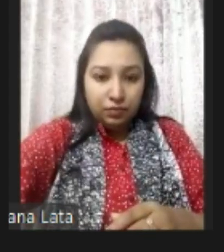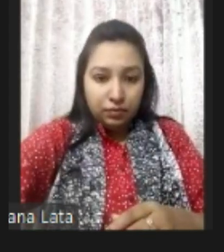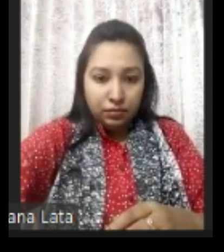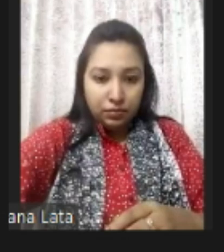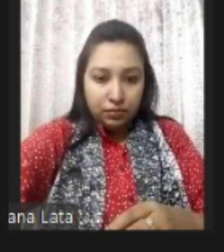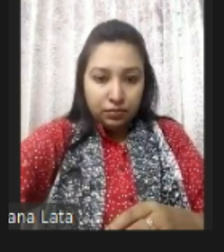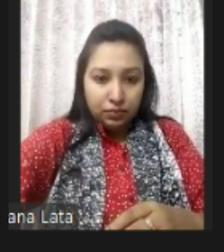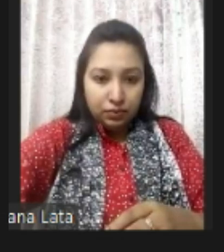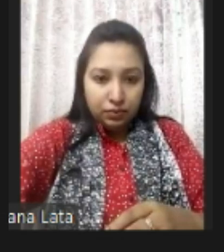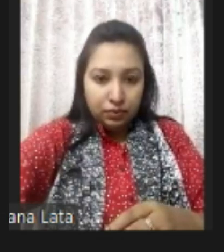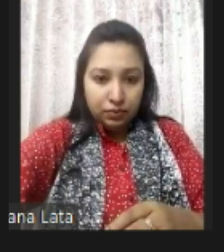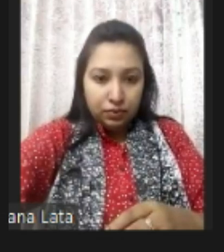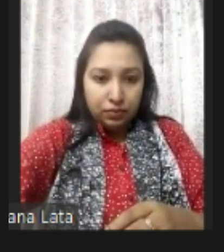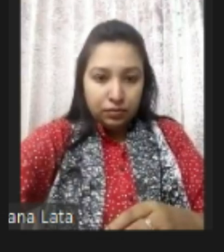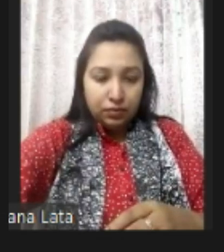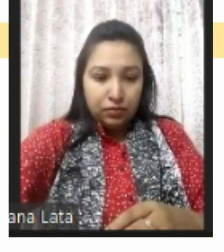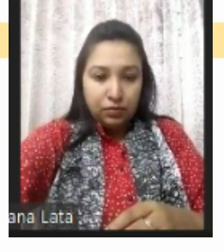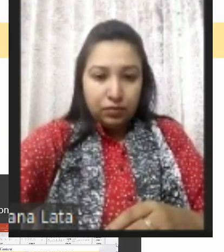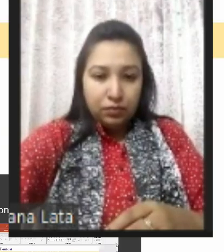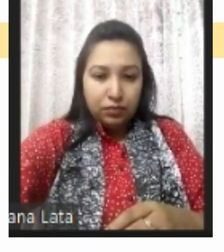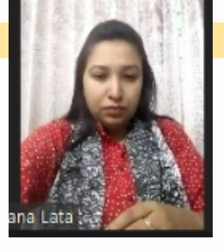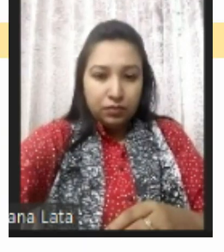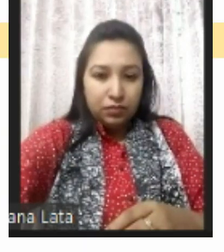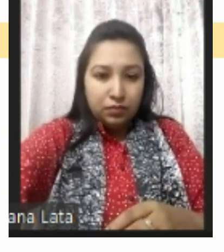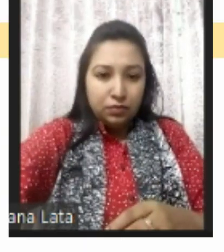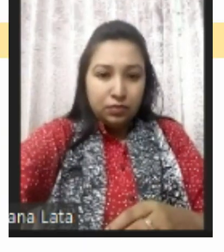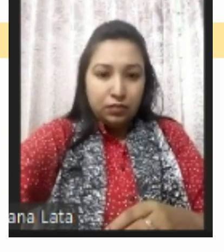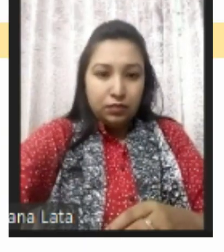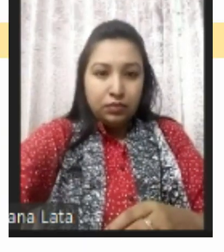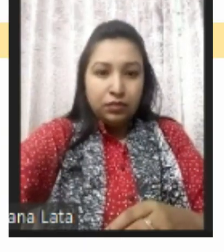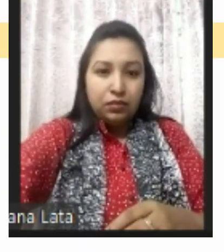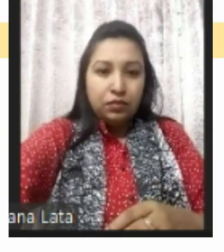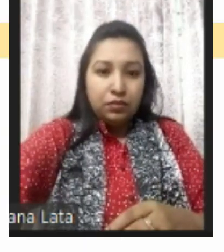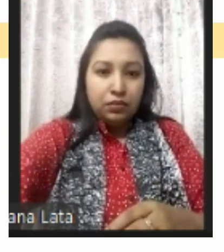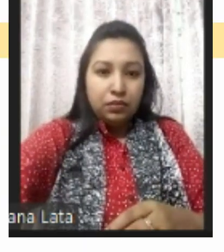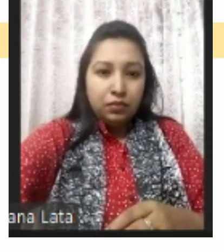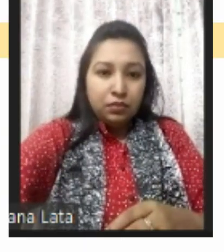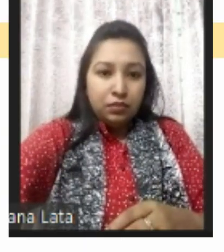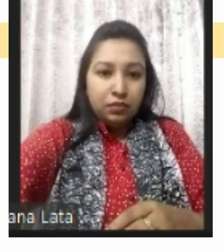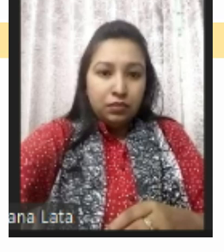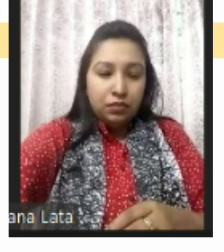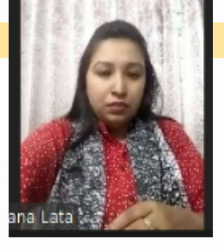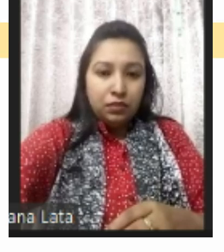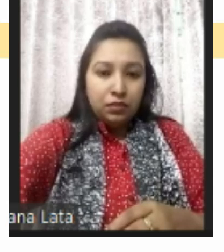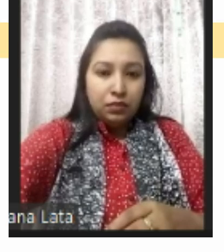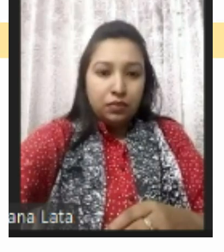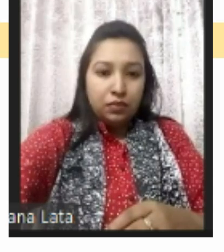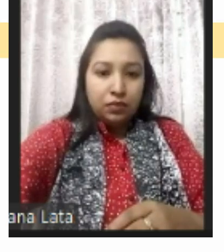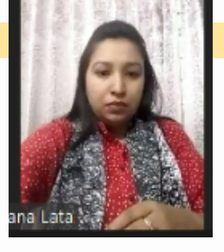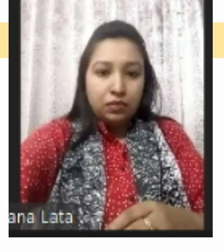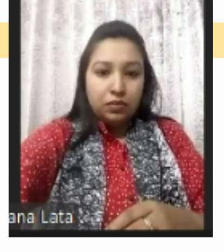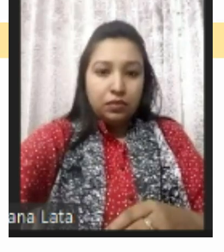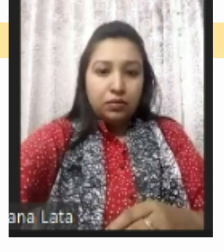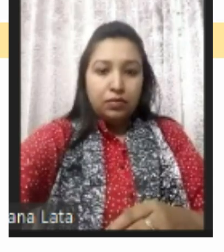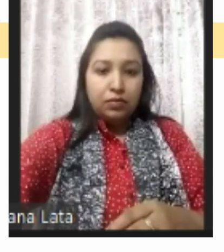screen button. See my screen. PowerPoint slide context. 33 cable. Your screen has